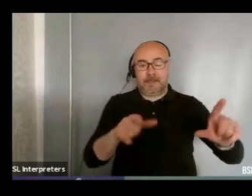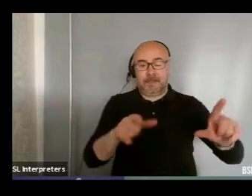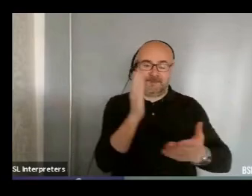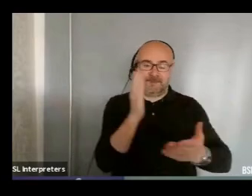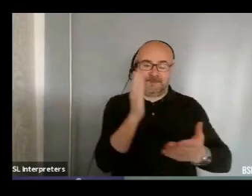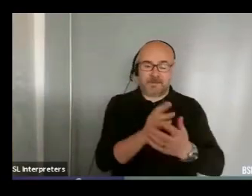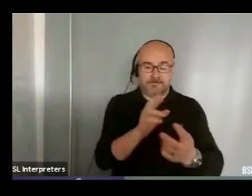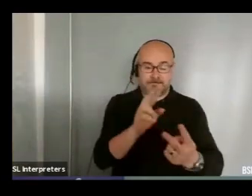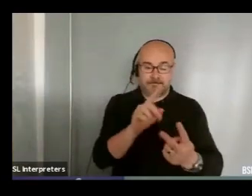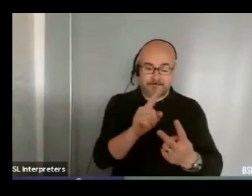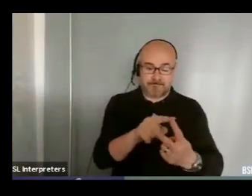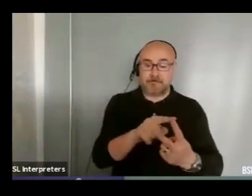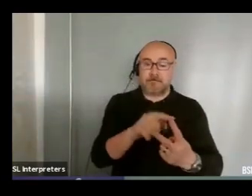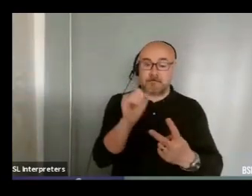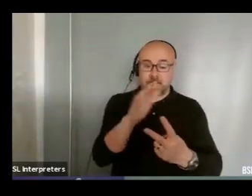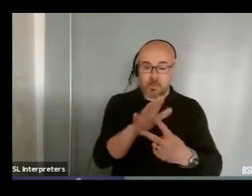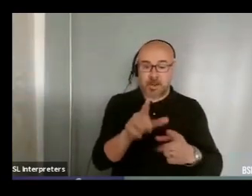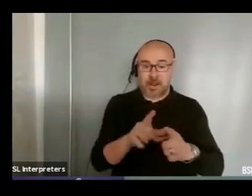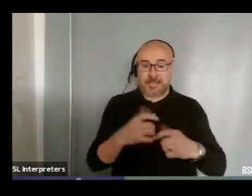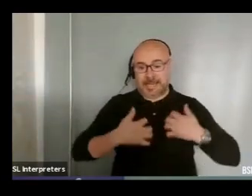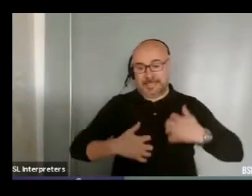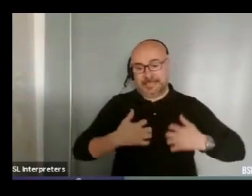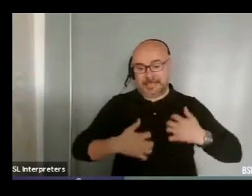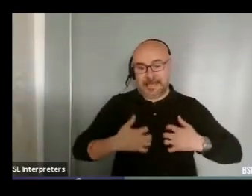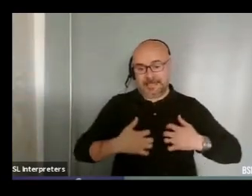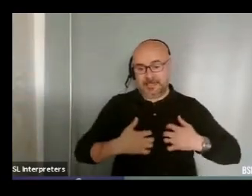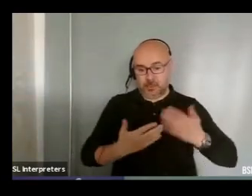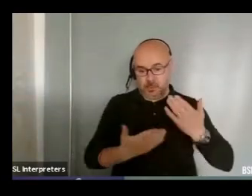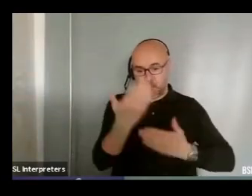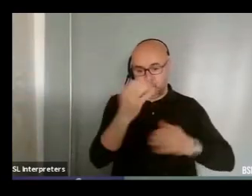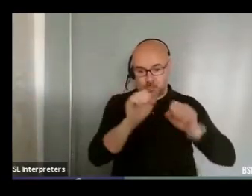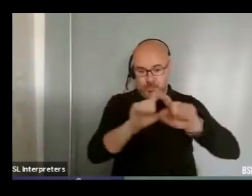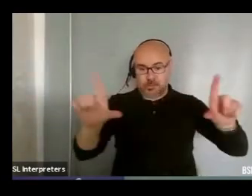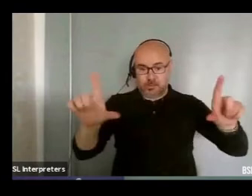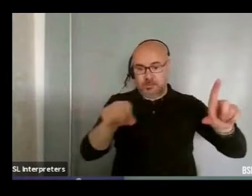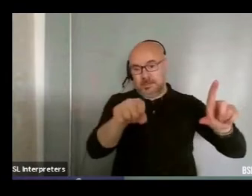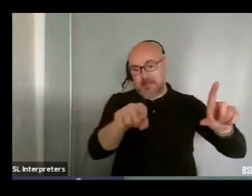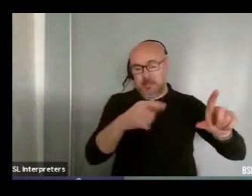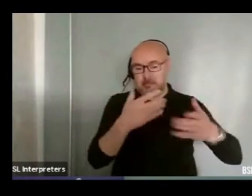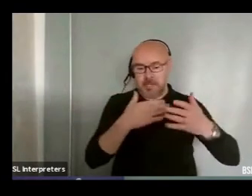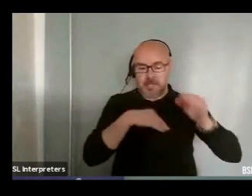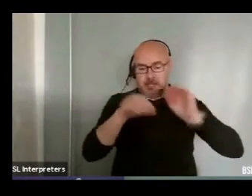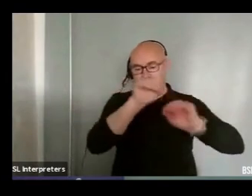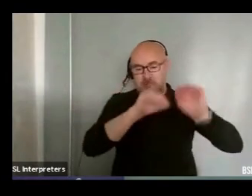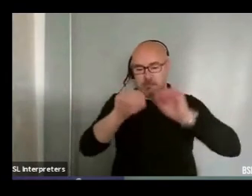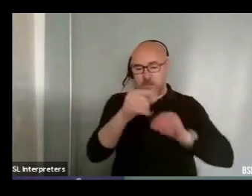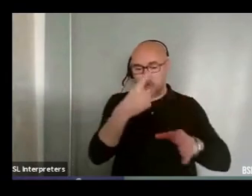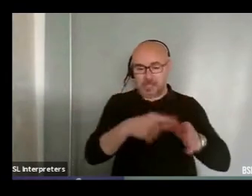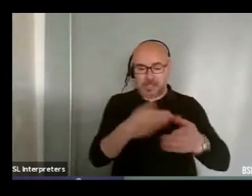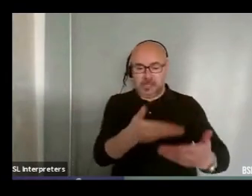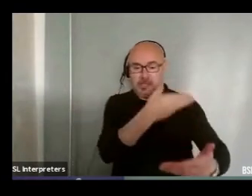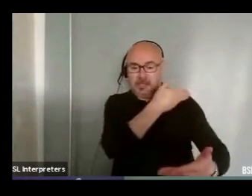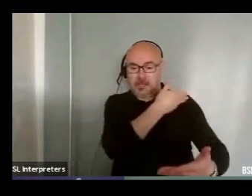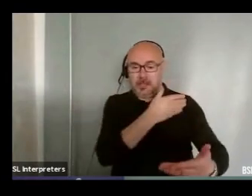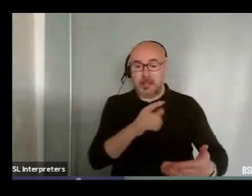and exciting development for us that we've been working on for the past year. But it's made even more important by yesterday's announcement